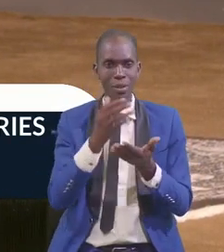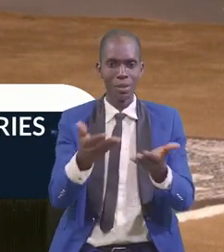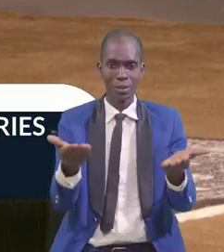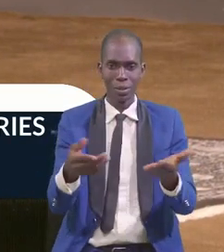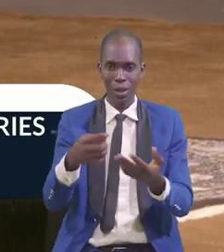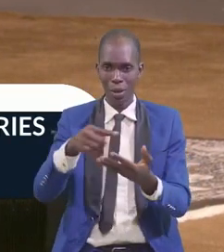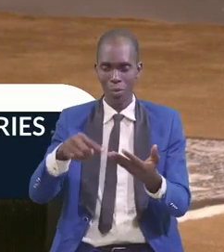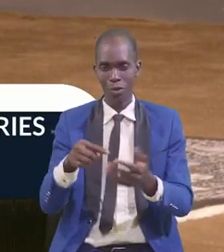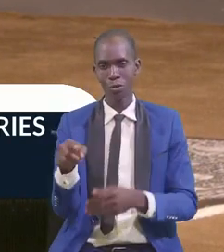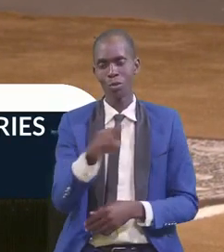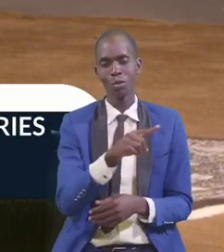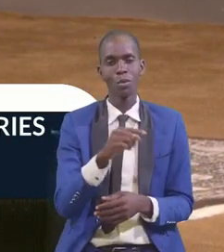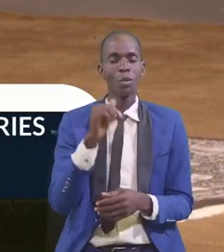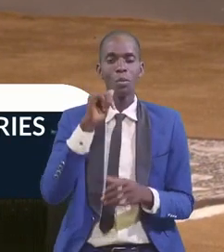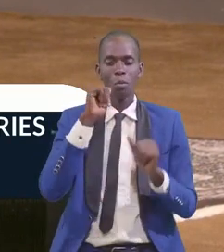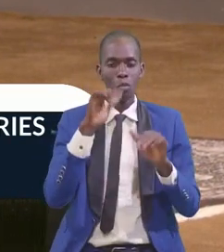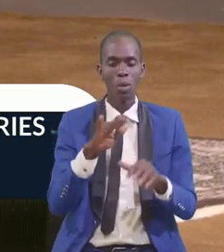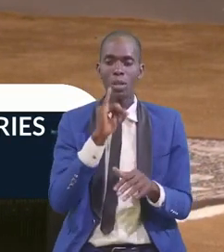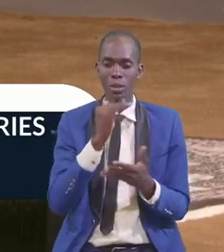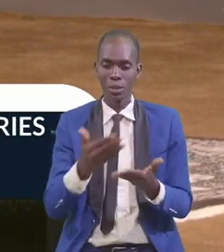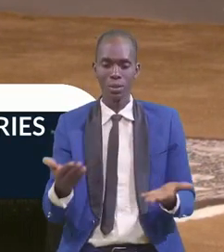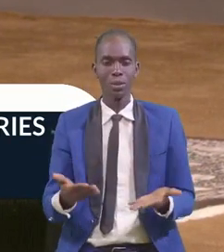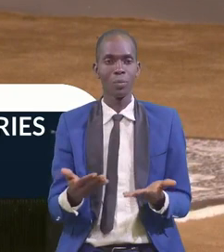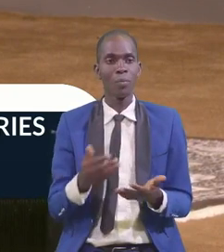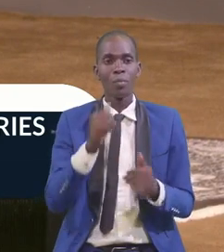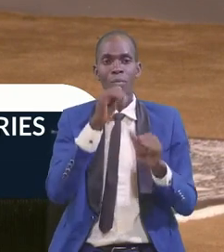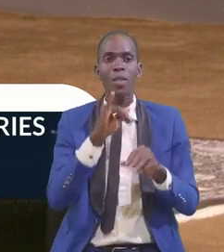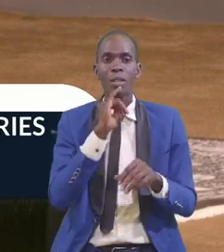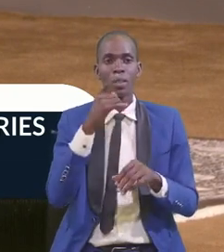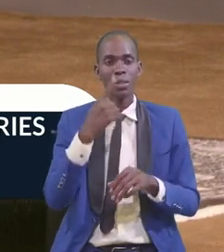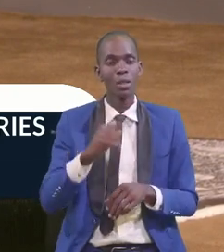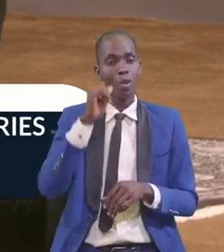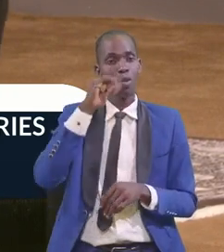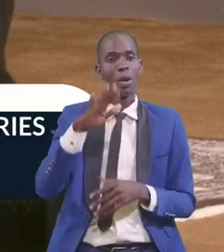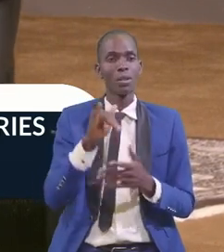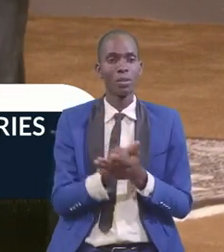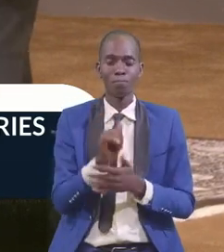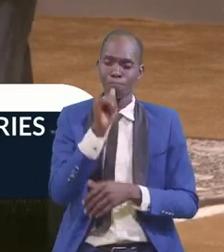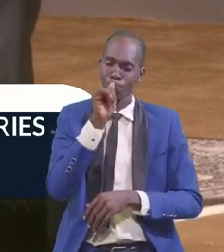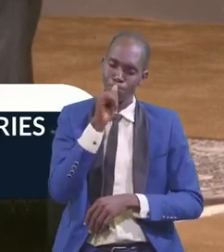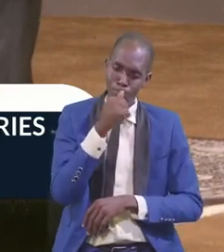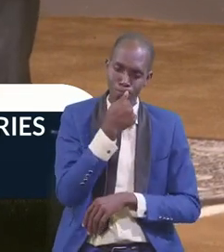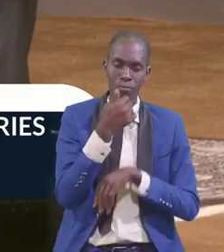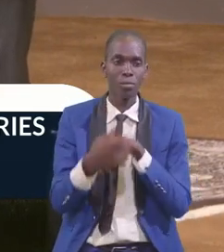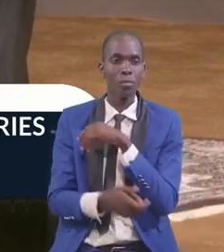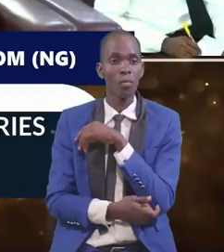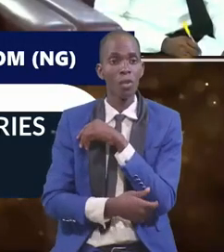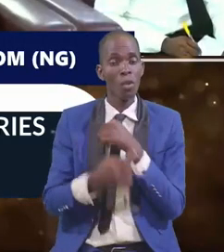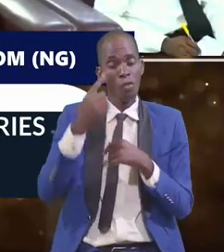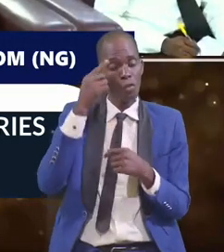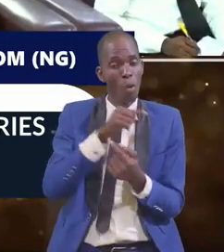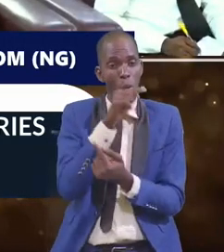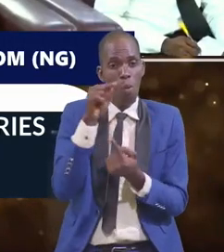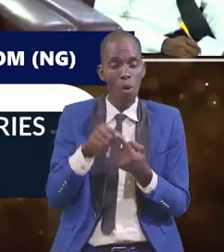tonight. Blessed is the man that endureth temptation, for when he is tried, he